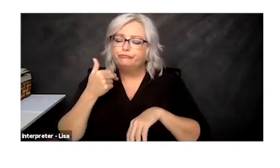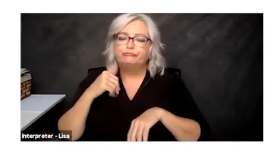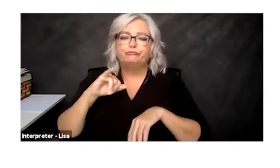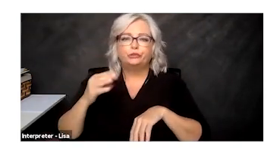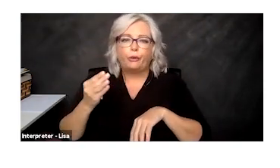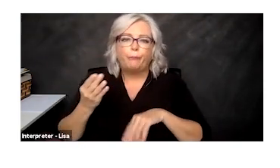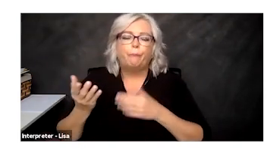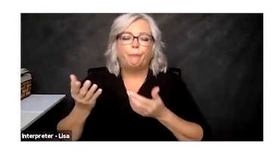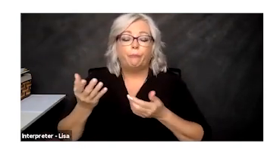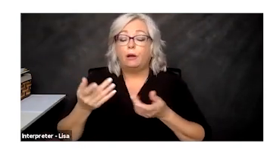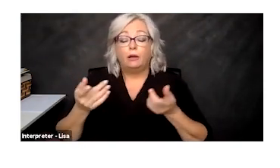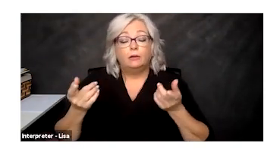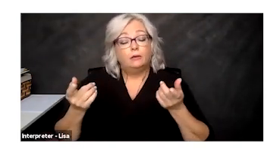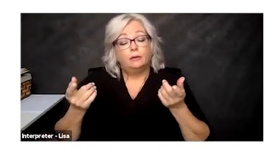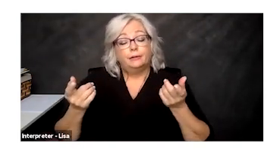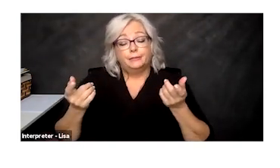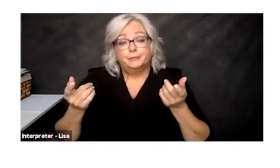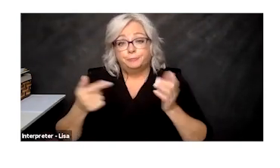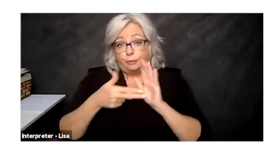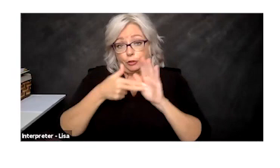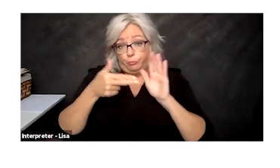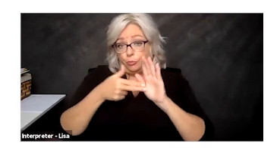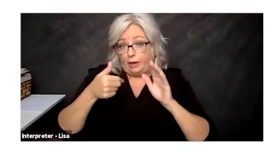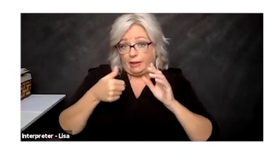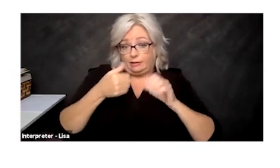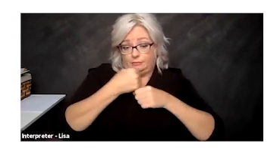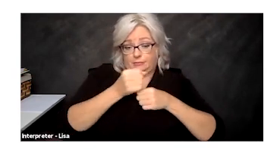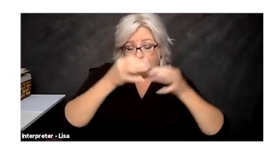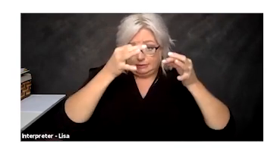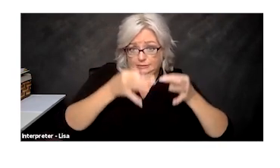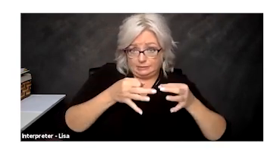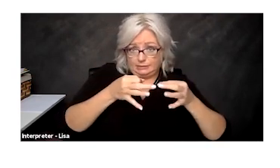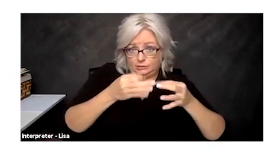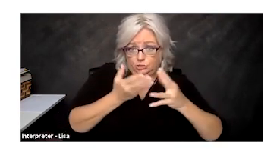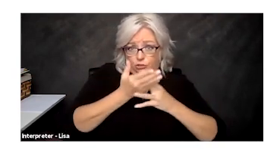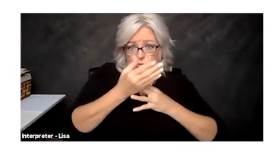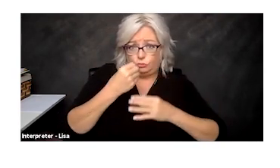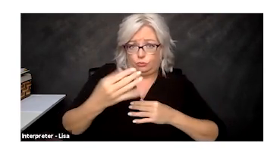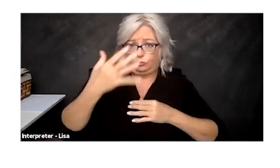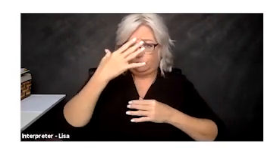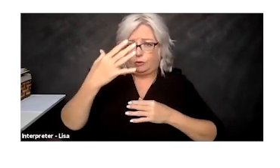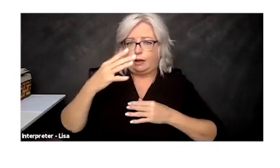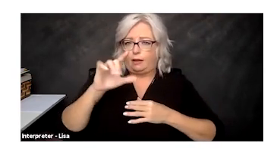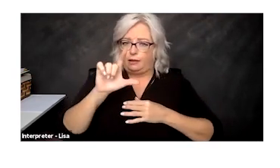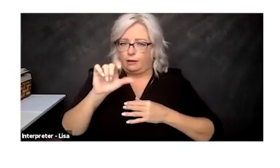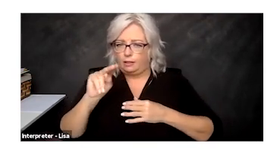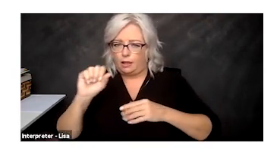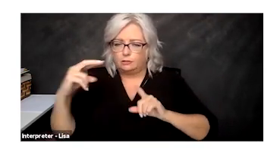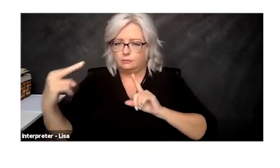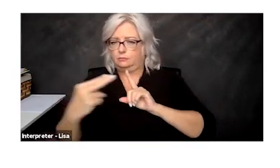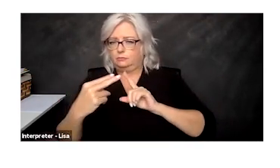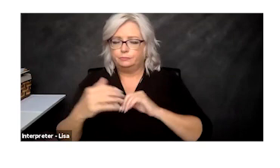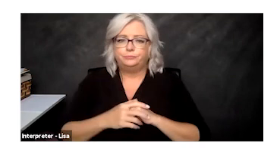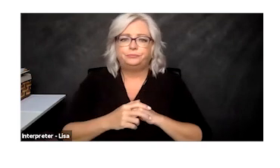up happening is that the brand is making decisions through a predominantly white lens. There's a lack of focus